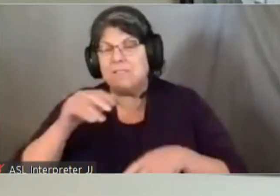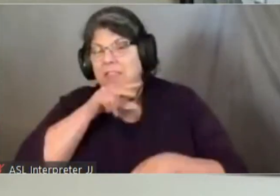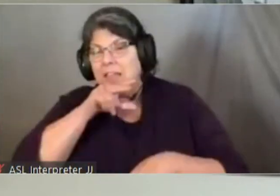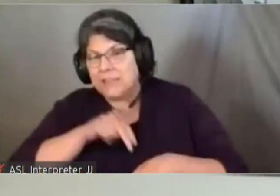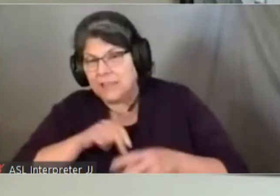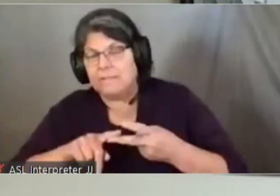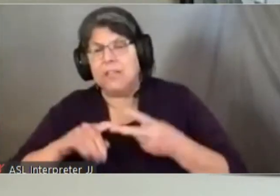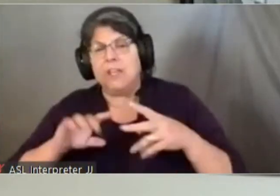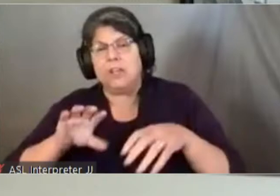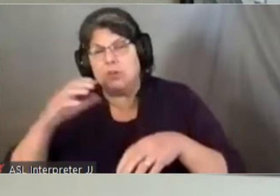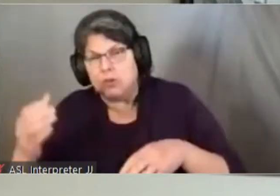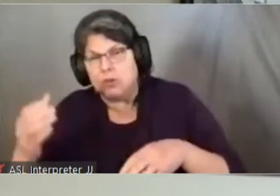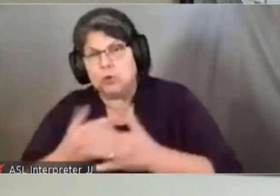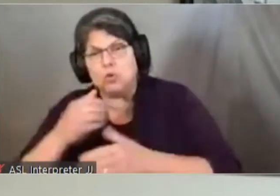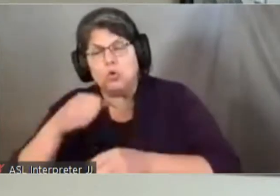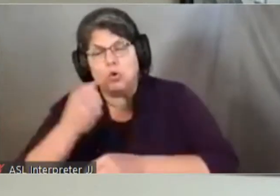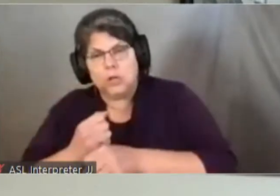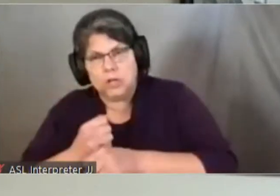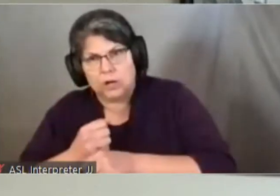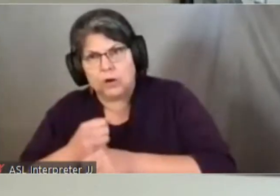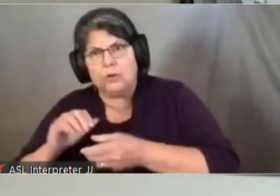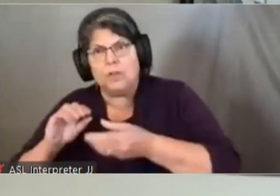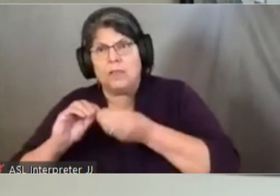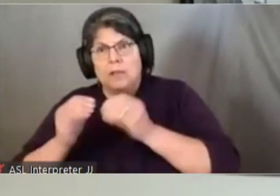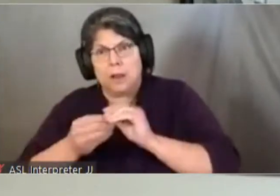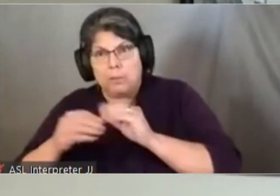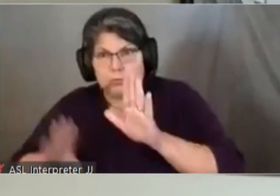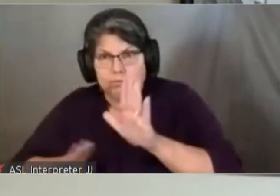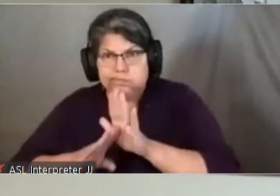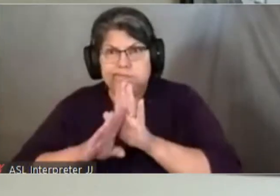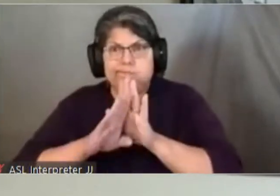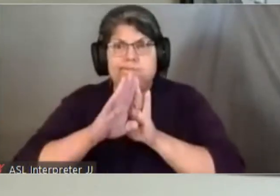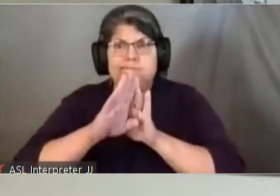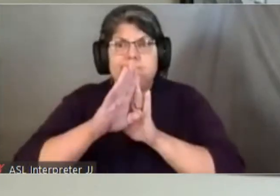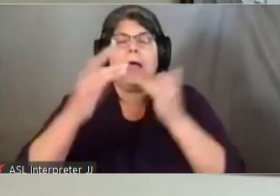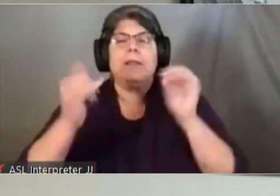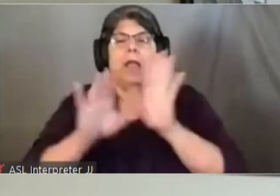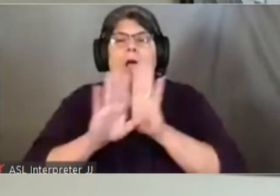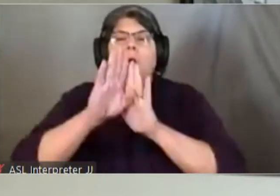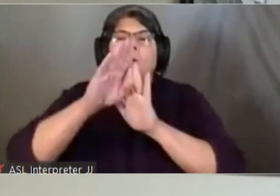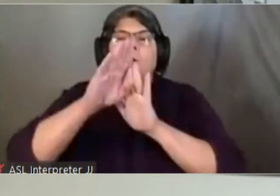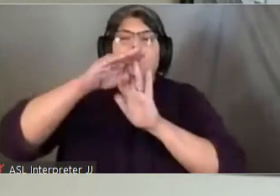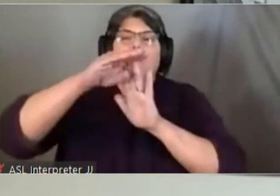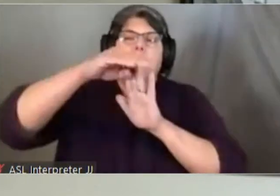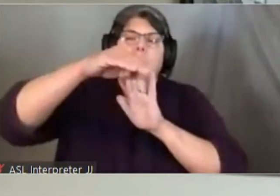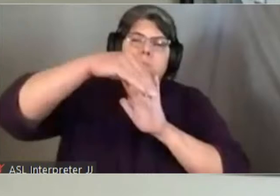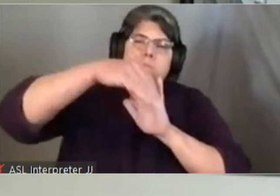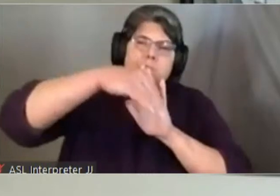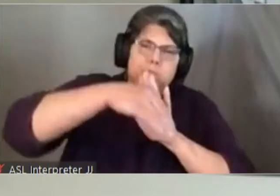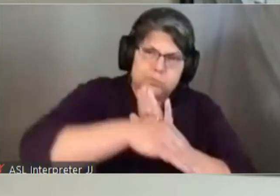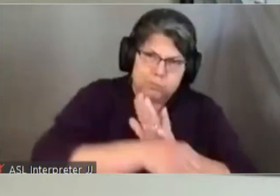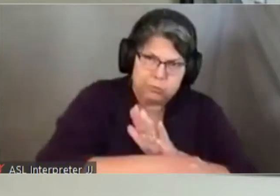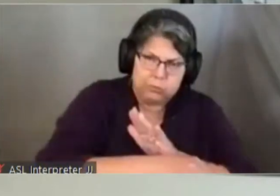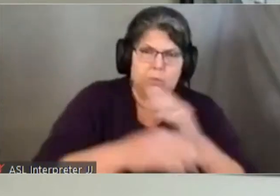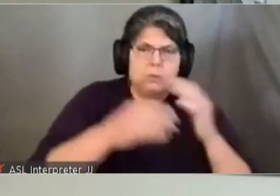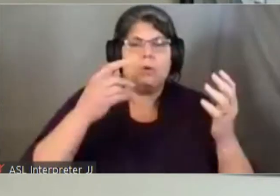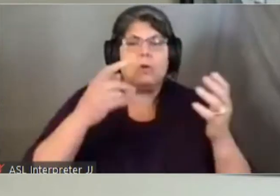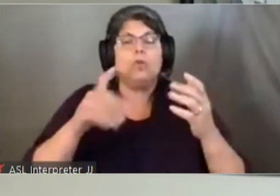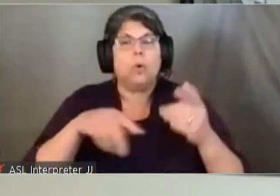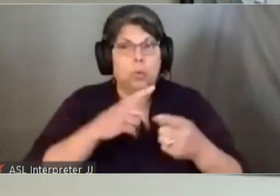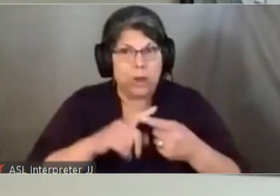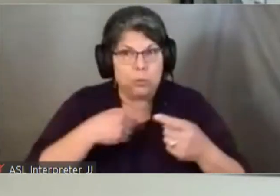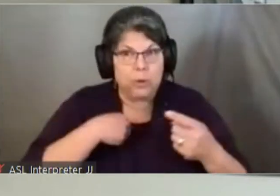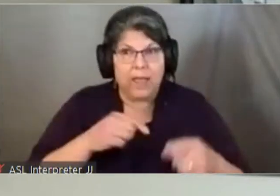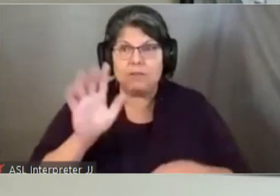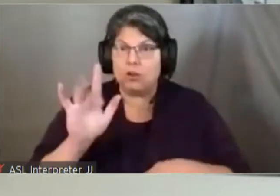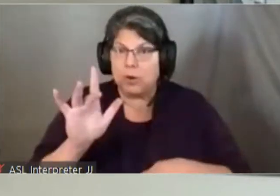are here. We're allowing more schools to open as the case rate has decreased under 25 per day. We aim